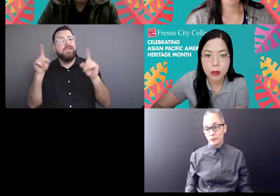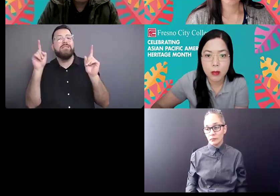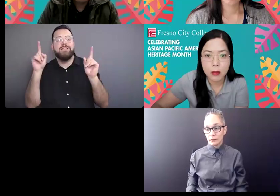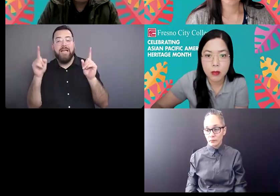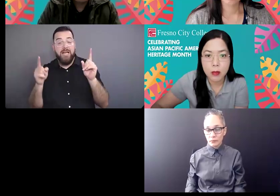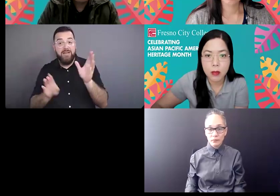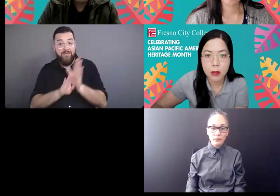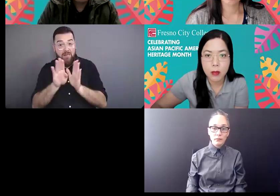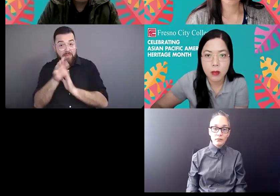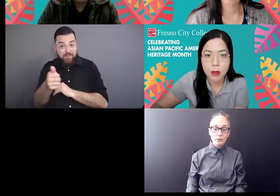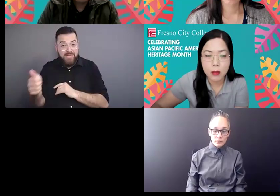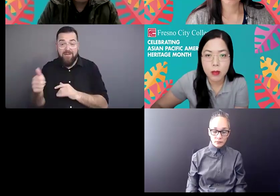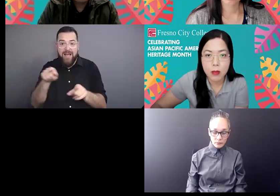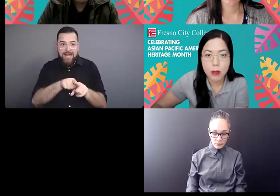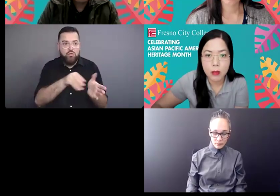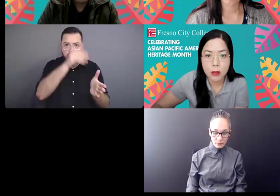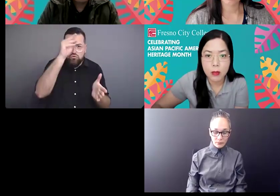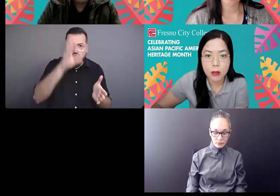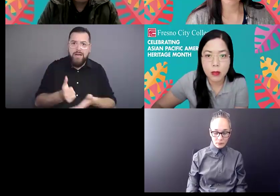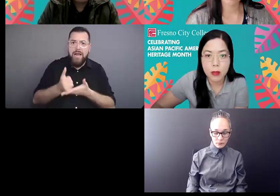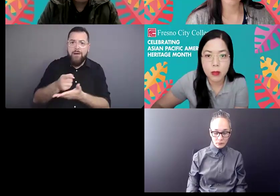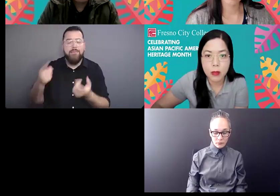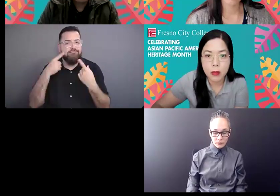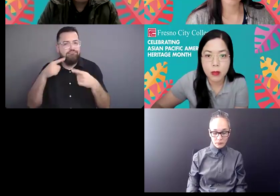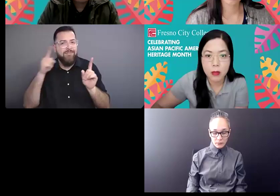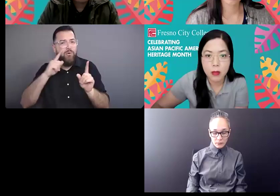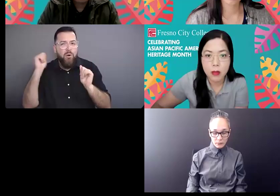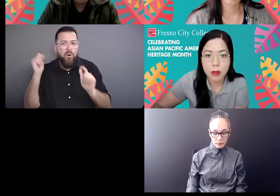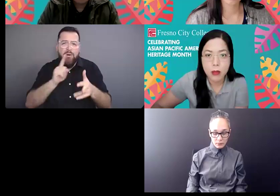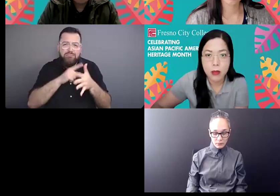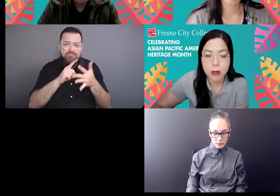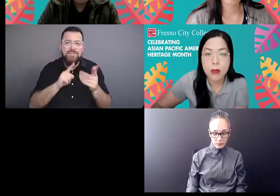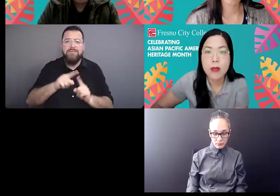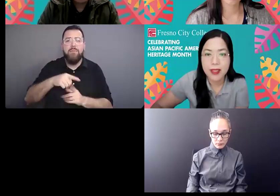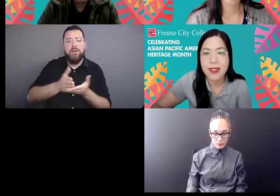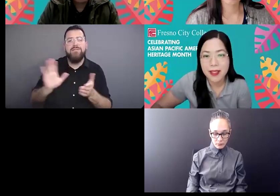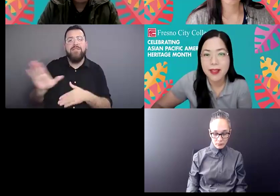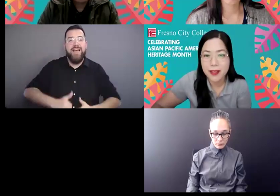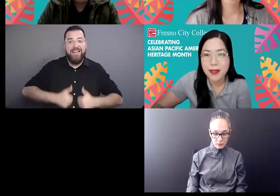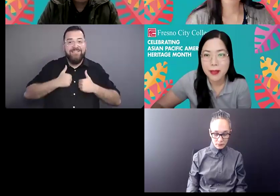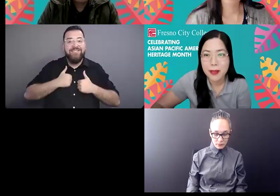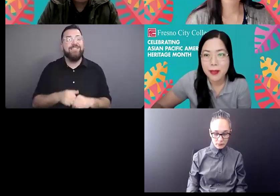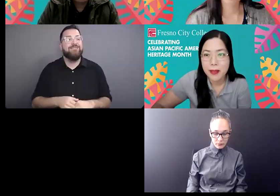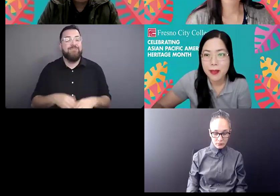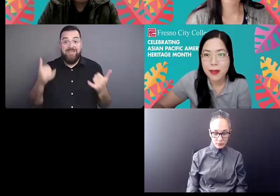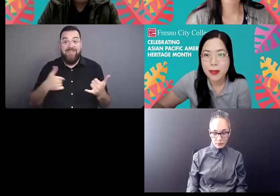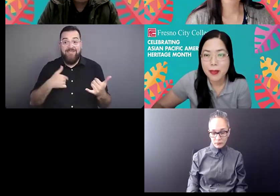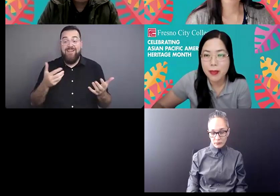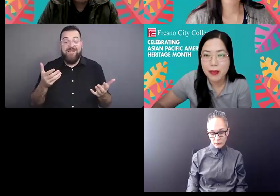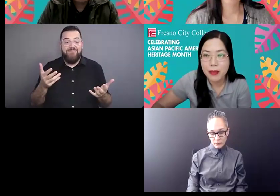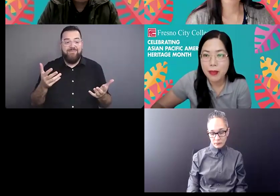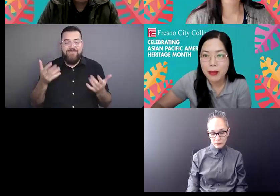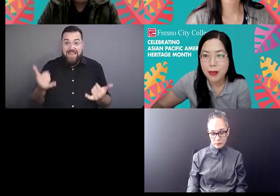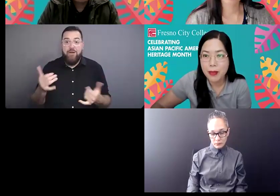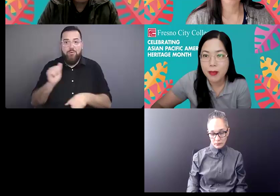student, and help them just to be successful in all aspects of their lives throughout their academic journey. And so now being here at State Center or being here at Madera